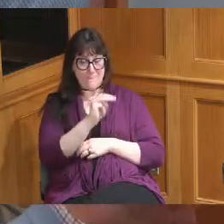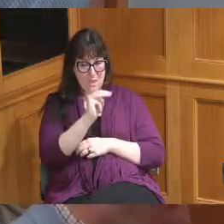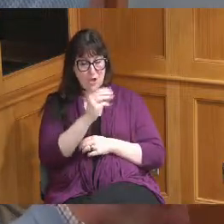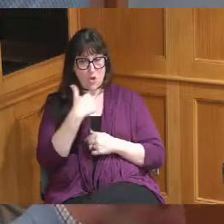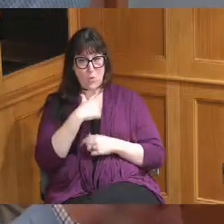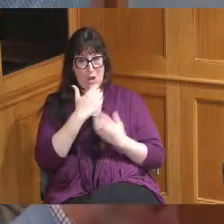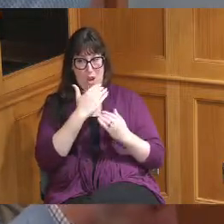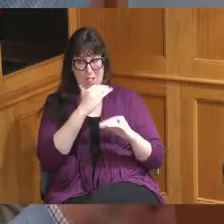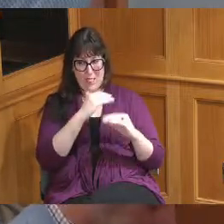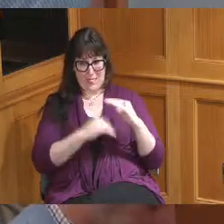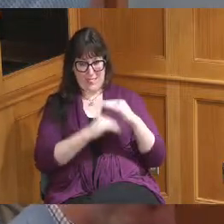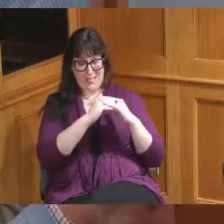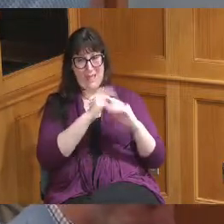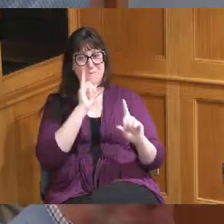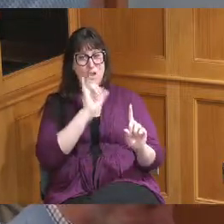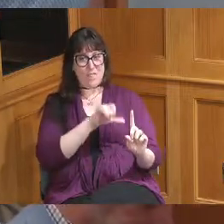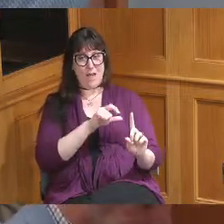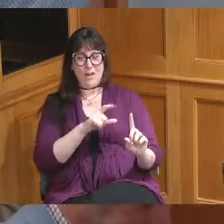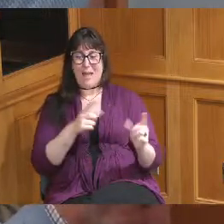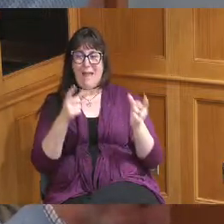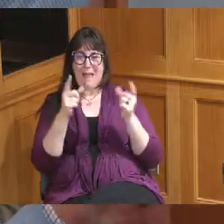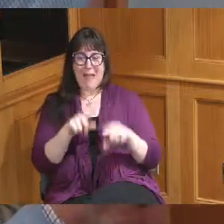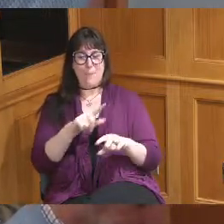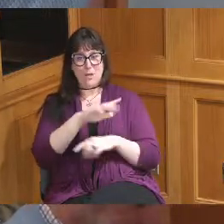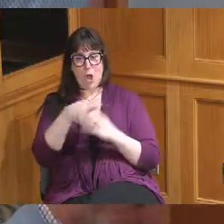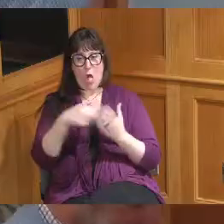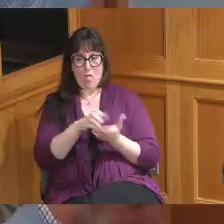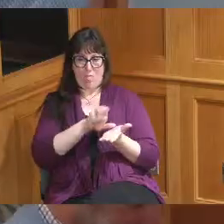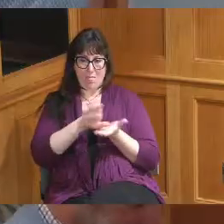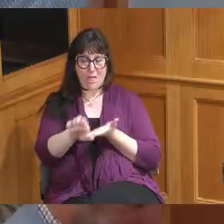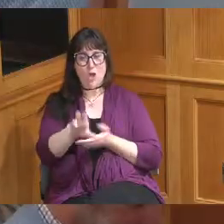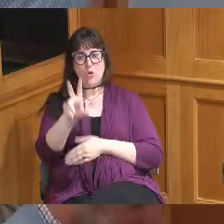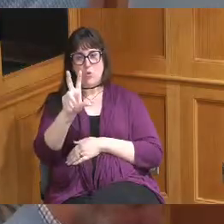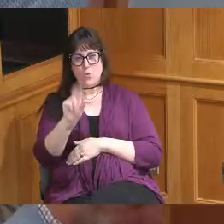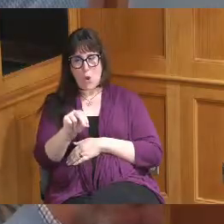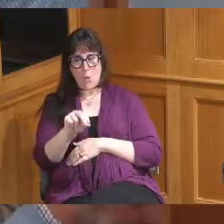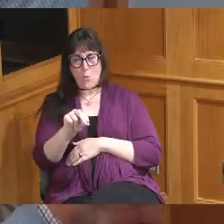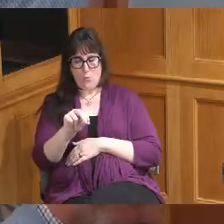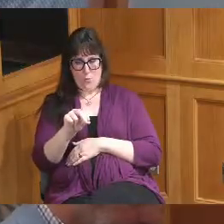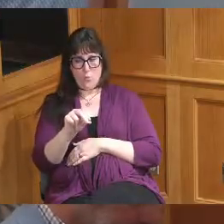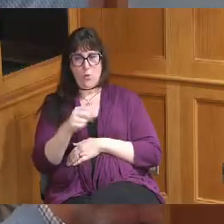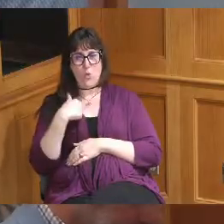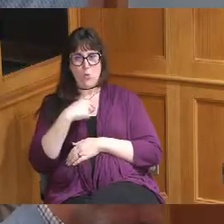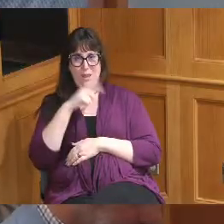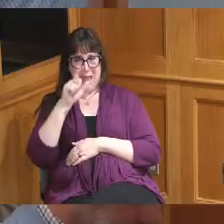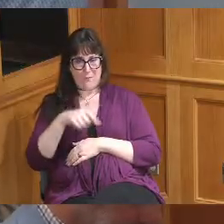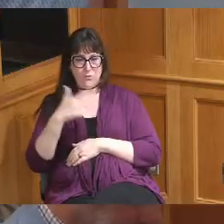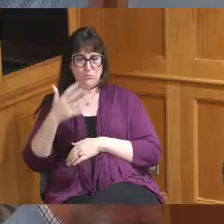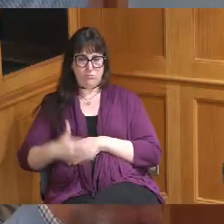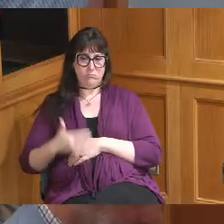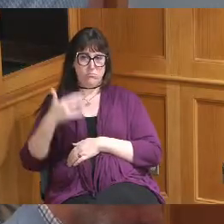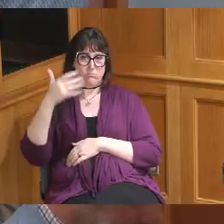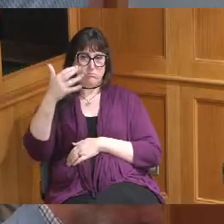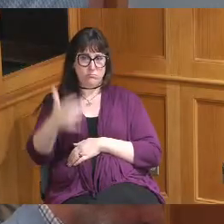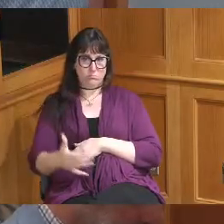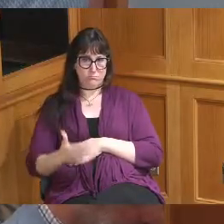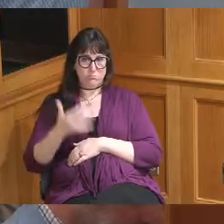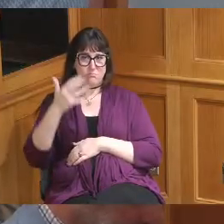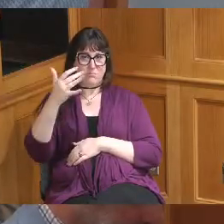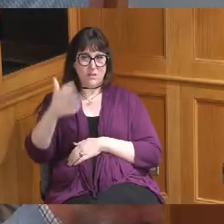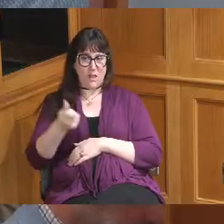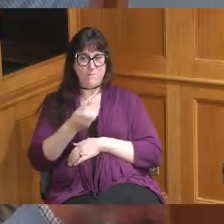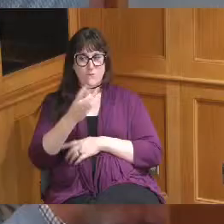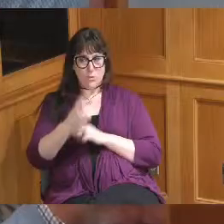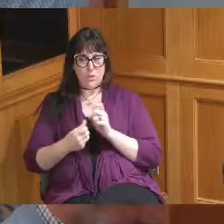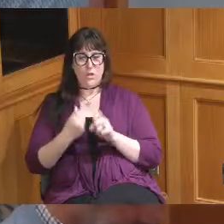done all at once. This is a team that's playing in its existing stadium. We have to do this over a number of years, 2 or 3 years. So the